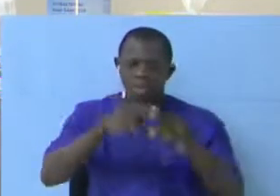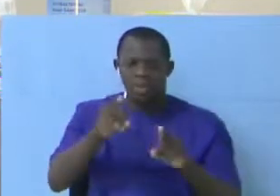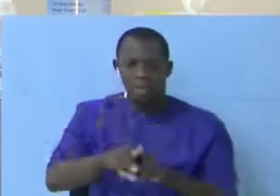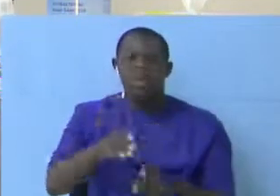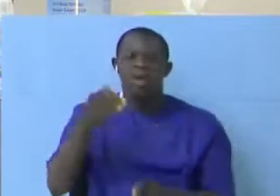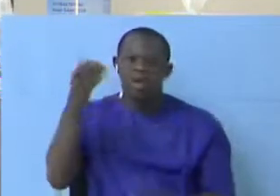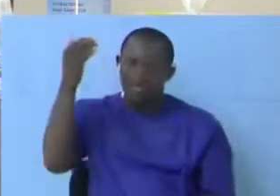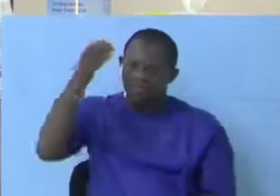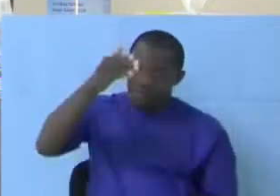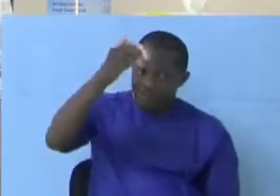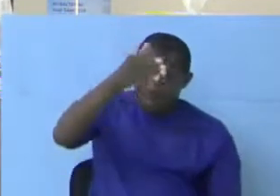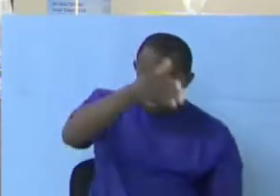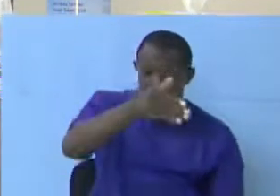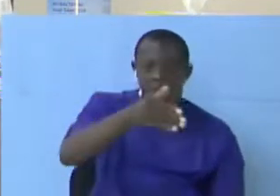visiting dignitaries.